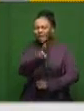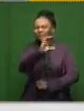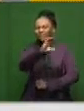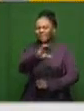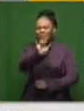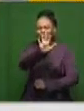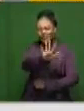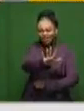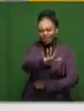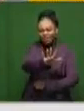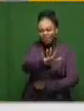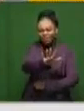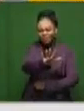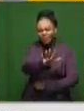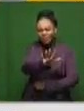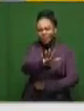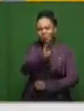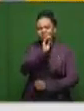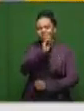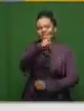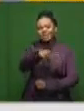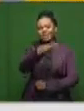aborted fetus cells?